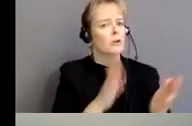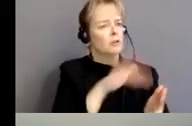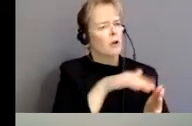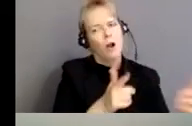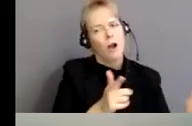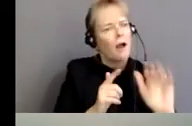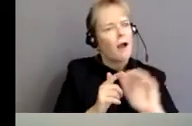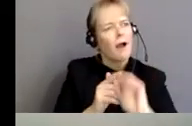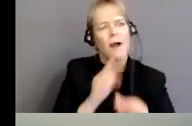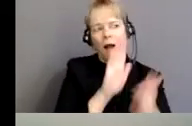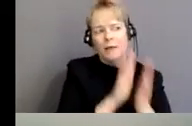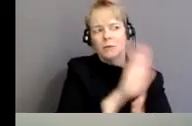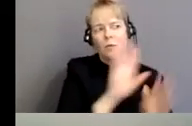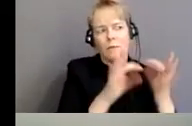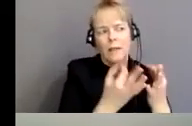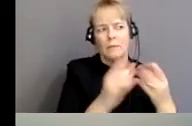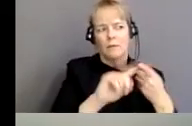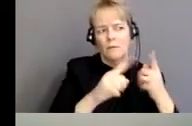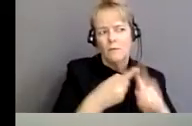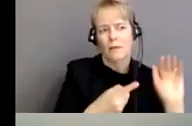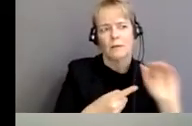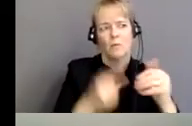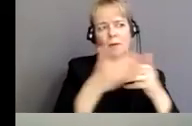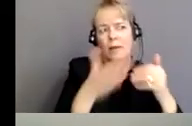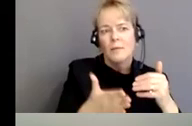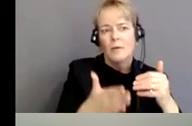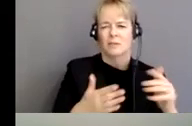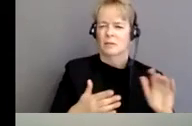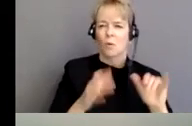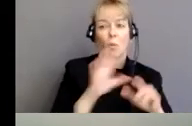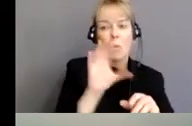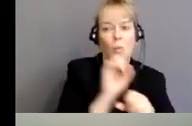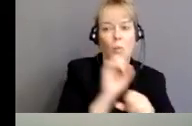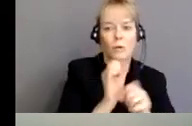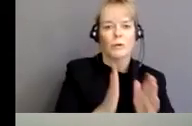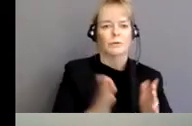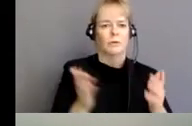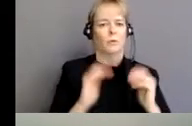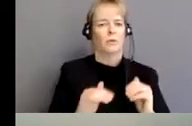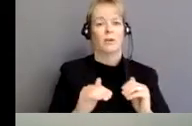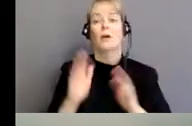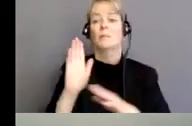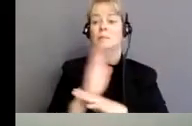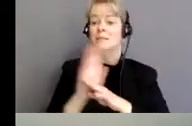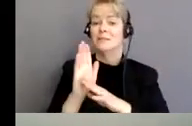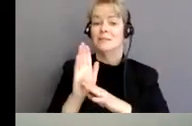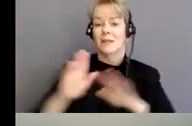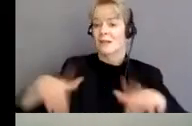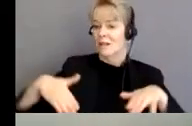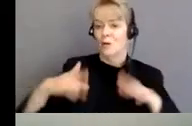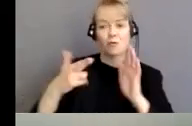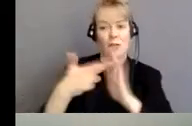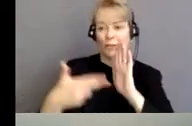coworkers. And they're unregistered businesses or individuals. And we'll talk a little bit more in a minute about checking